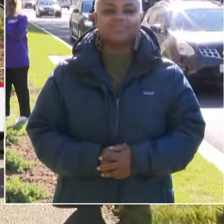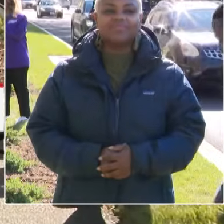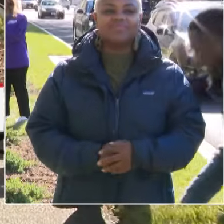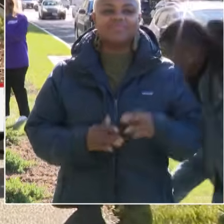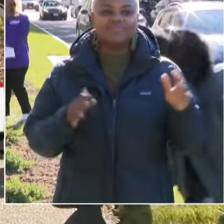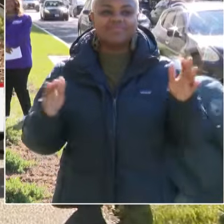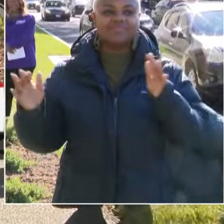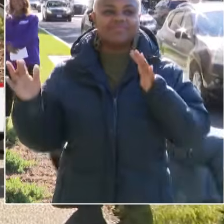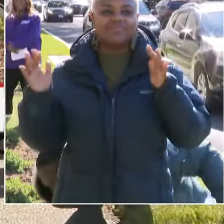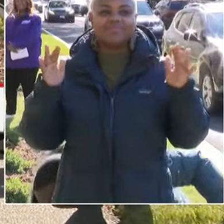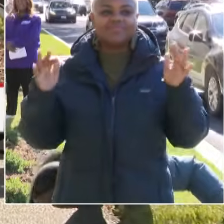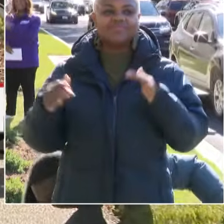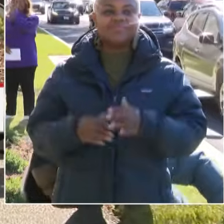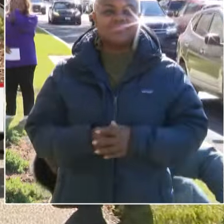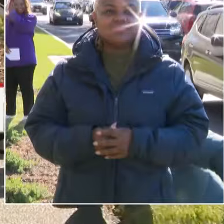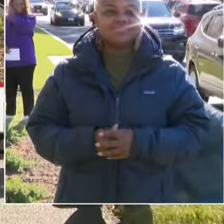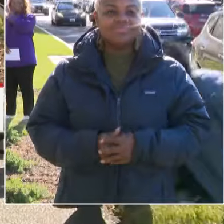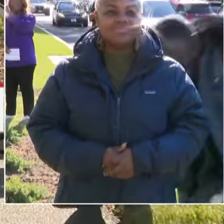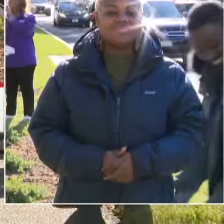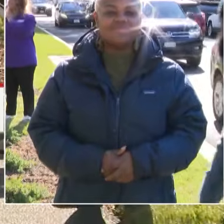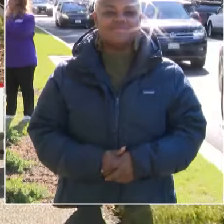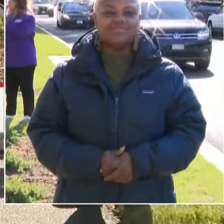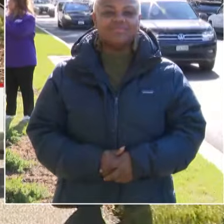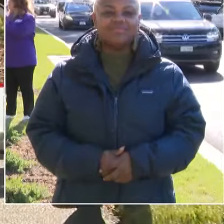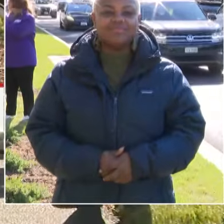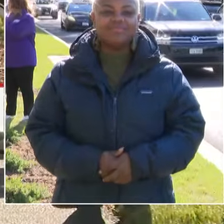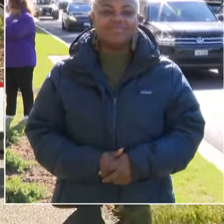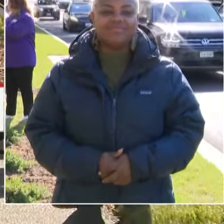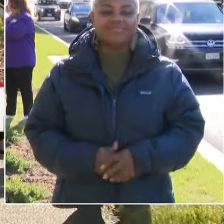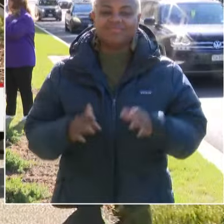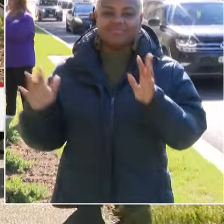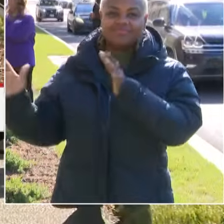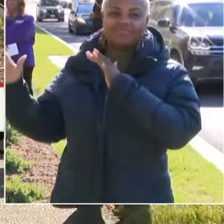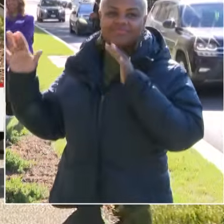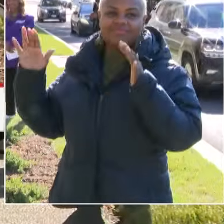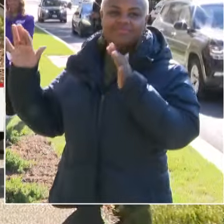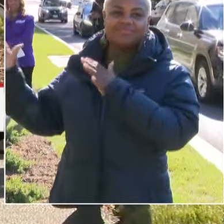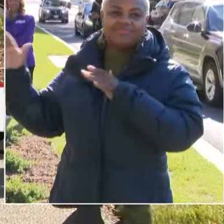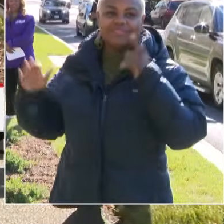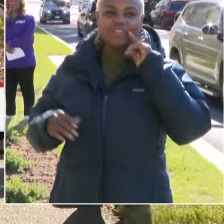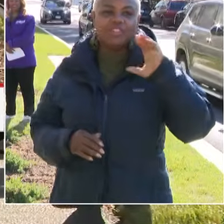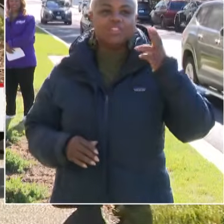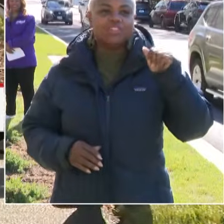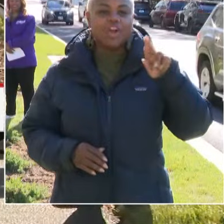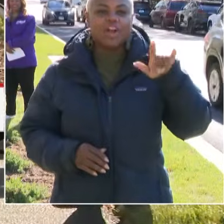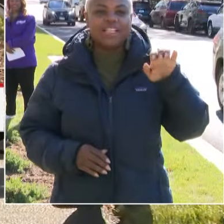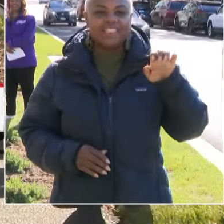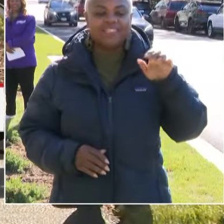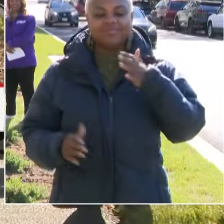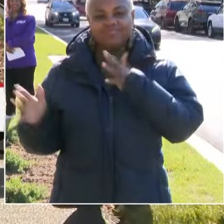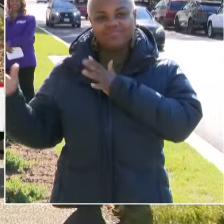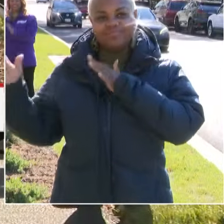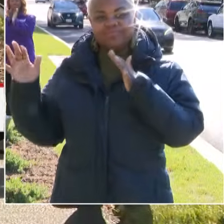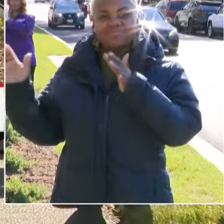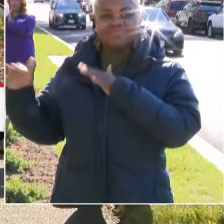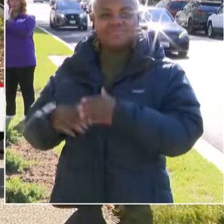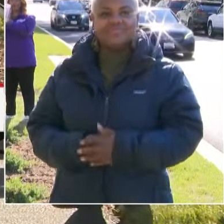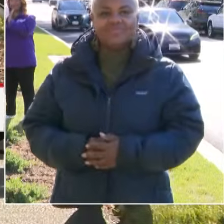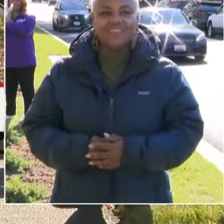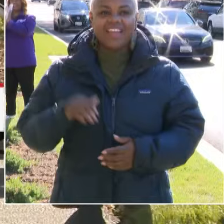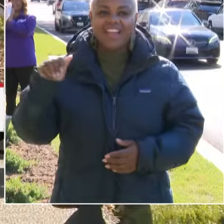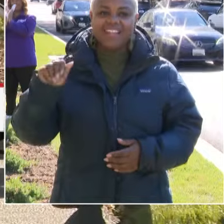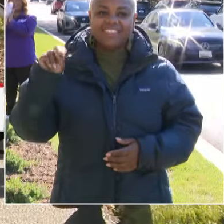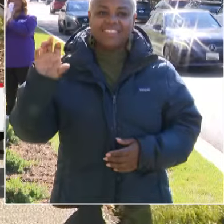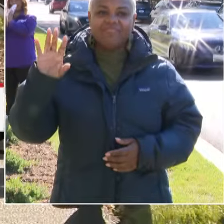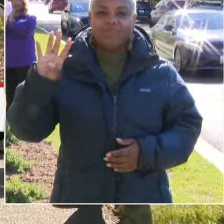you. Thank you. Let's give Charlie a big round of applause. Let's hear for ANC 4B, my